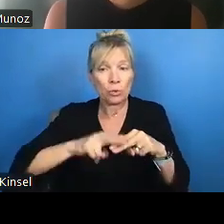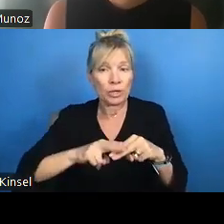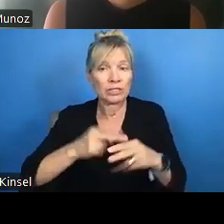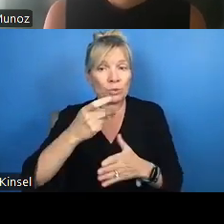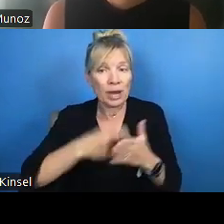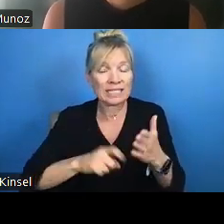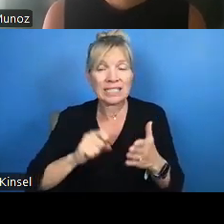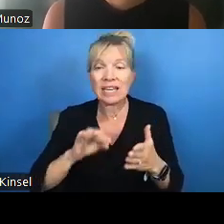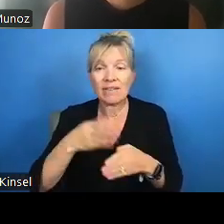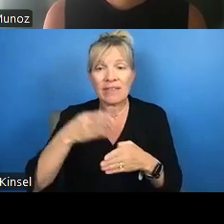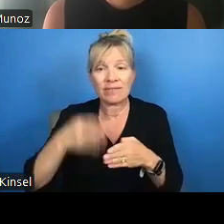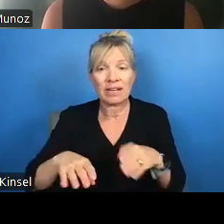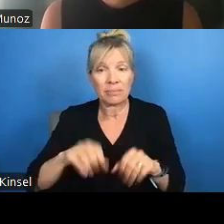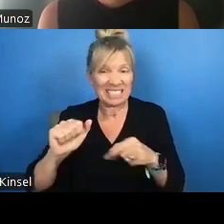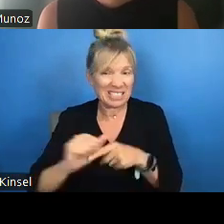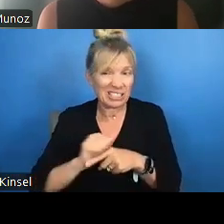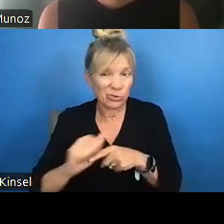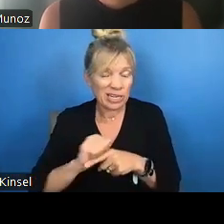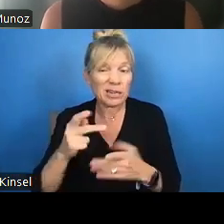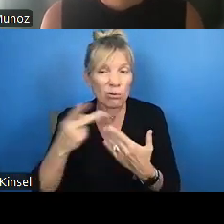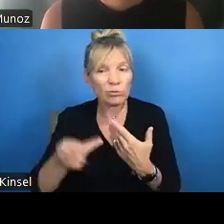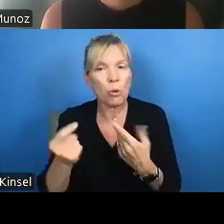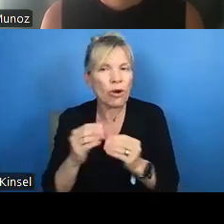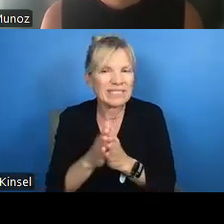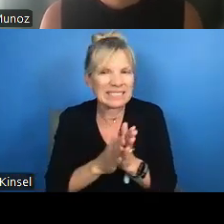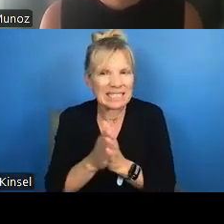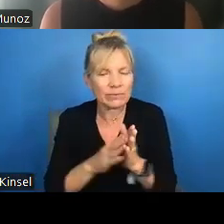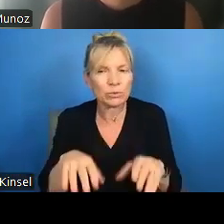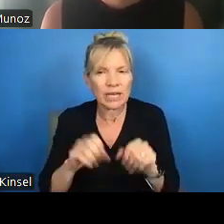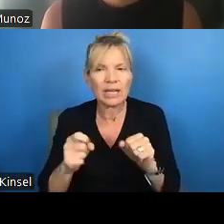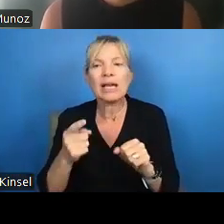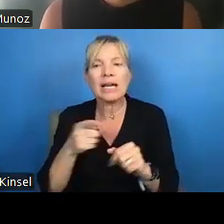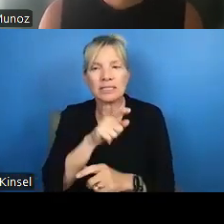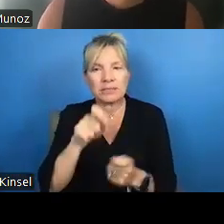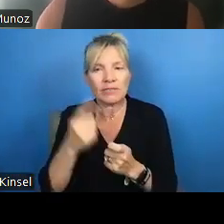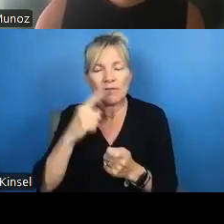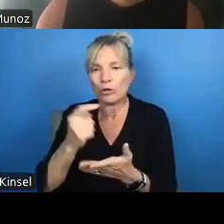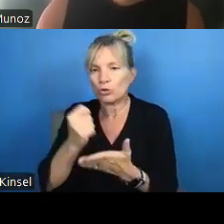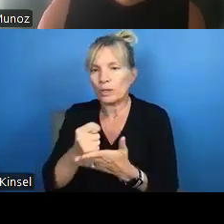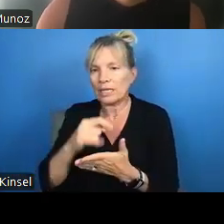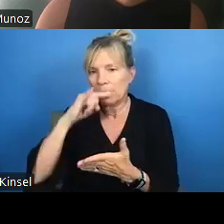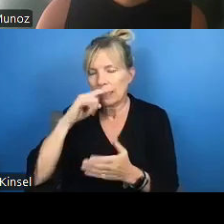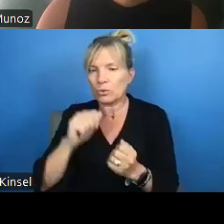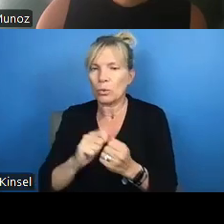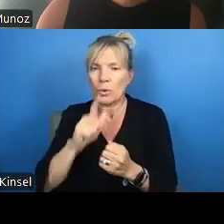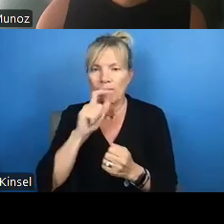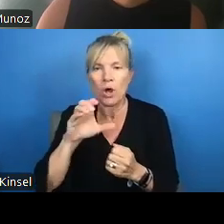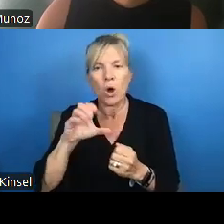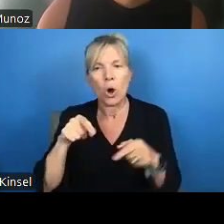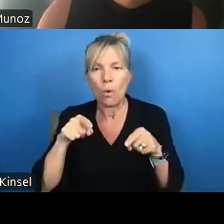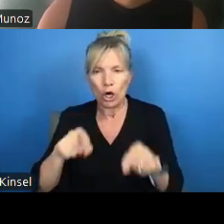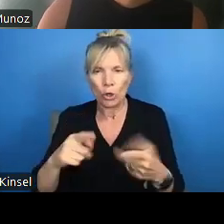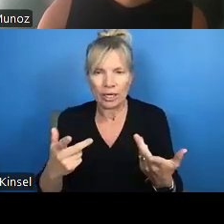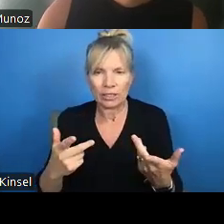they've completed this training program specifically for treating those kiddos with those co-occurring.